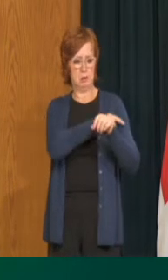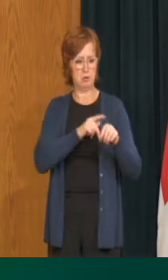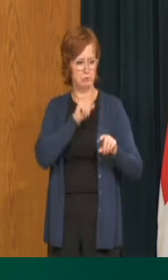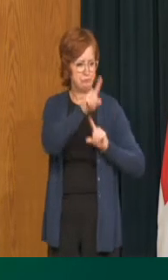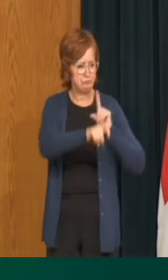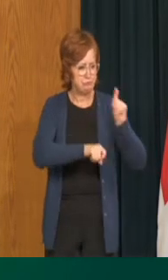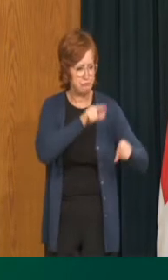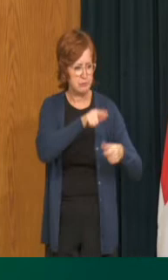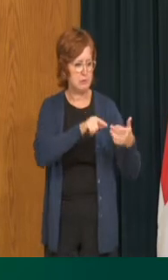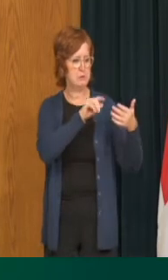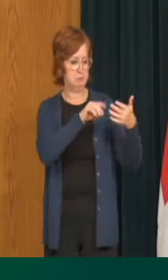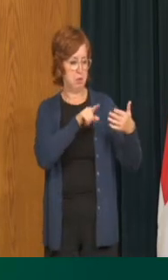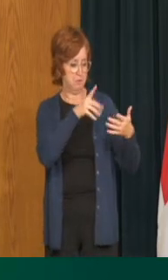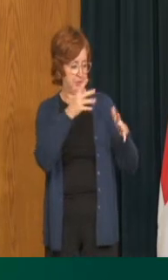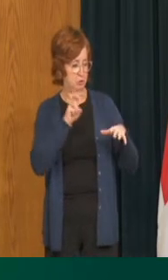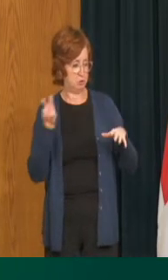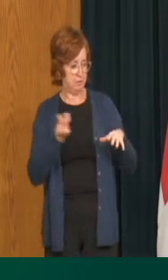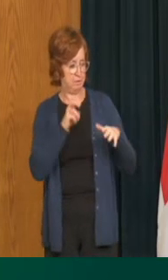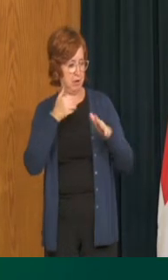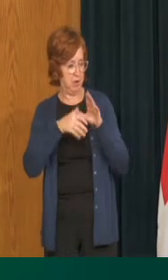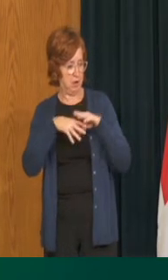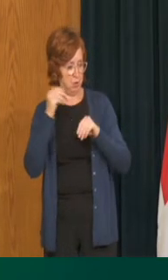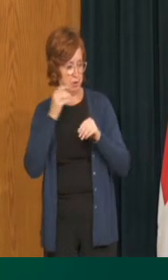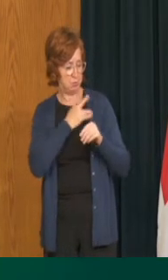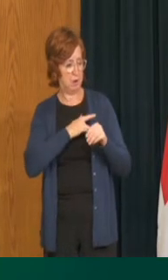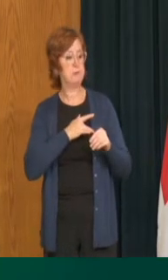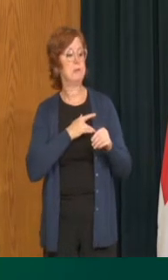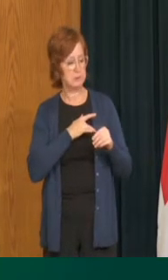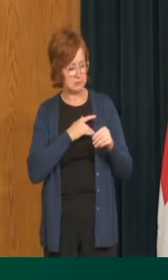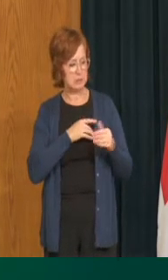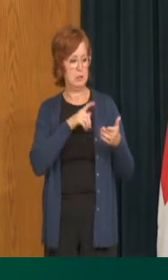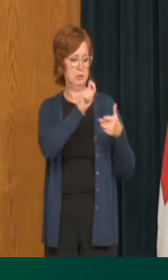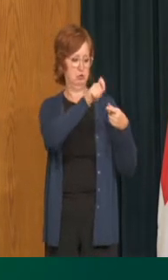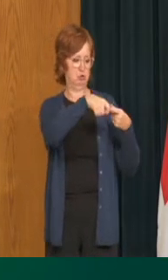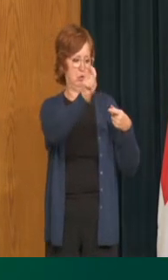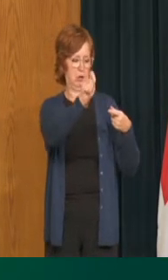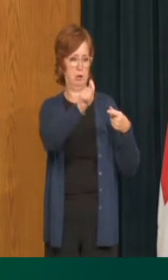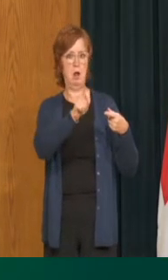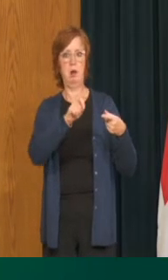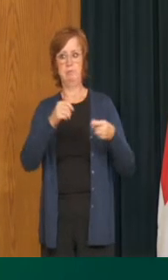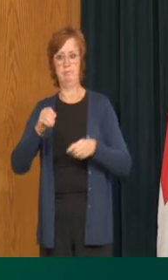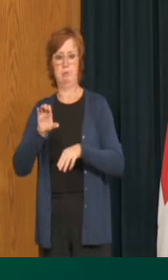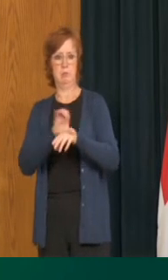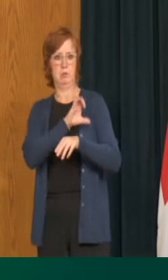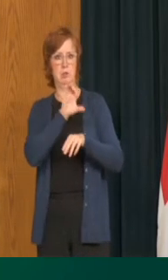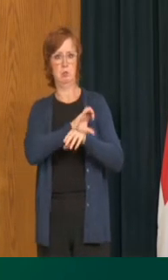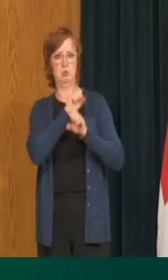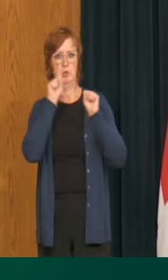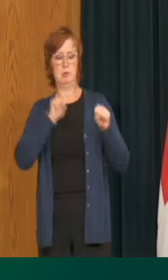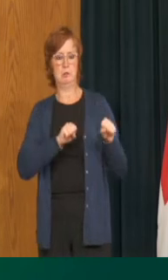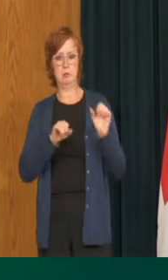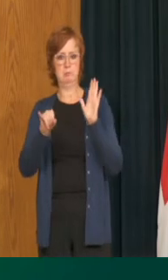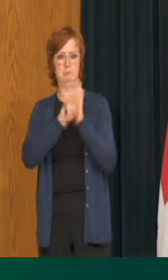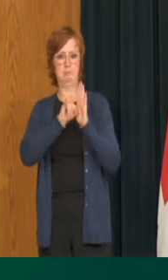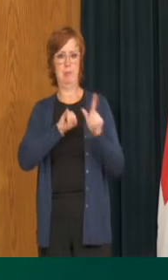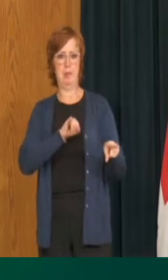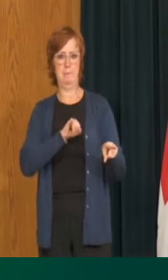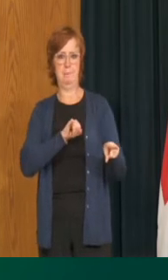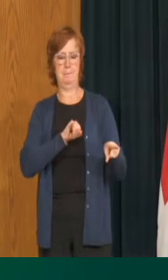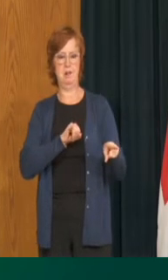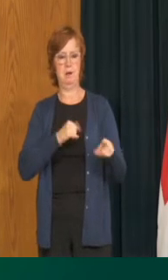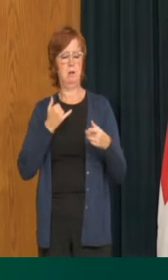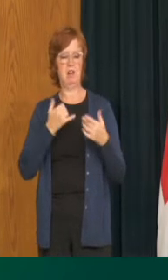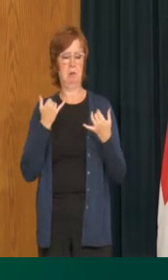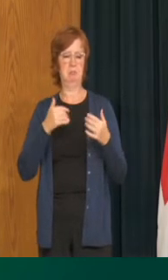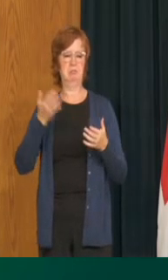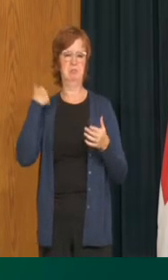It was removed some time ago, and as I understand it, hasn't been put back into place. It sounds like this is now one of the major